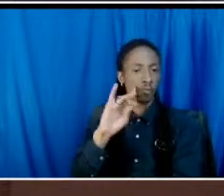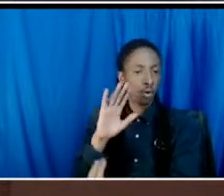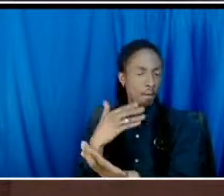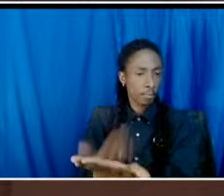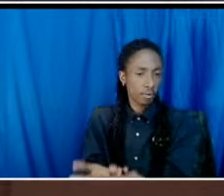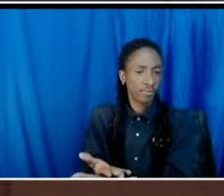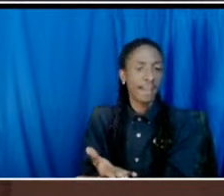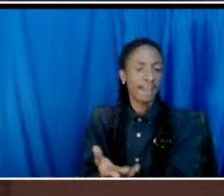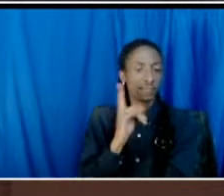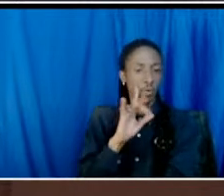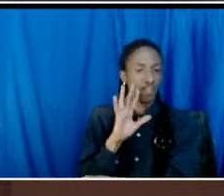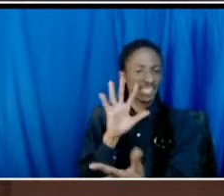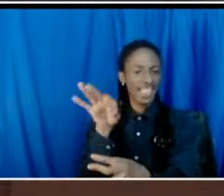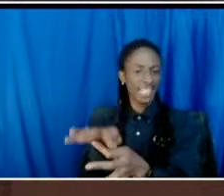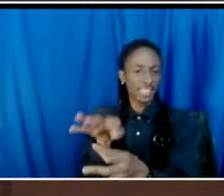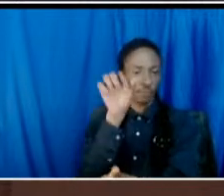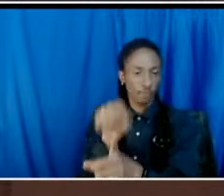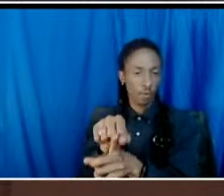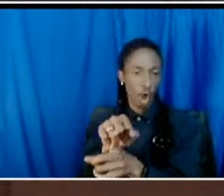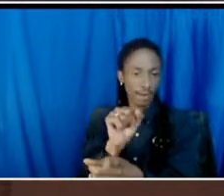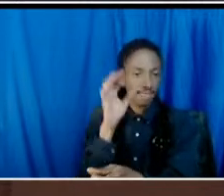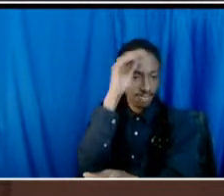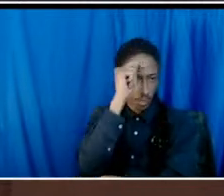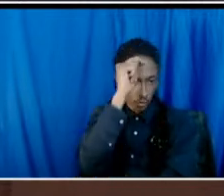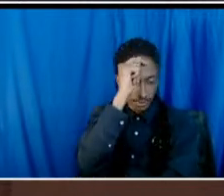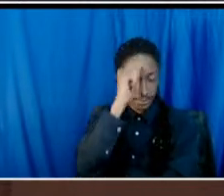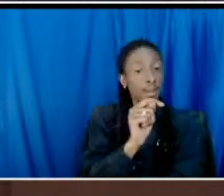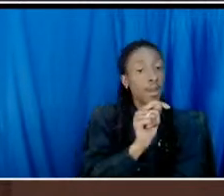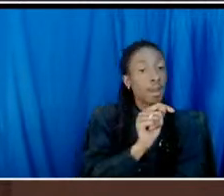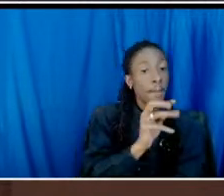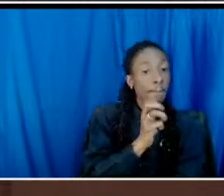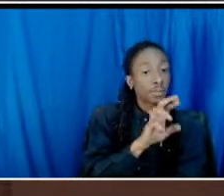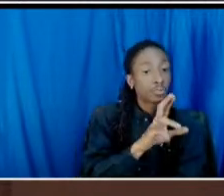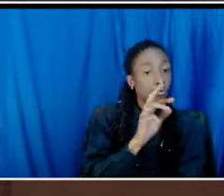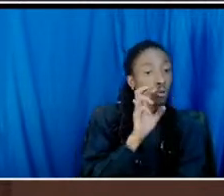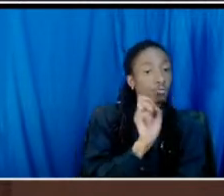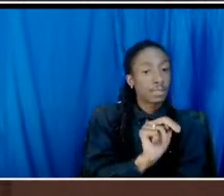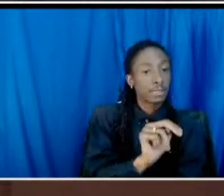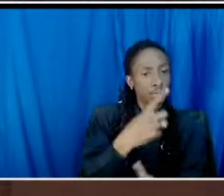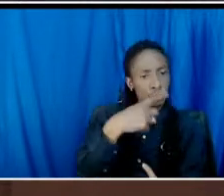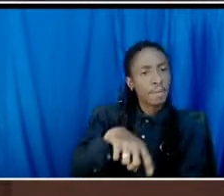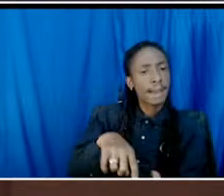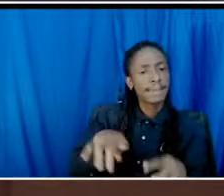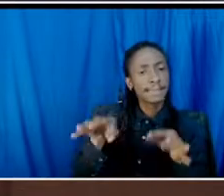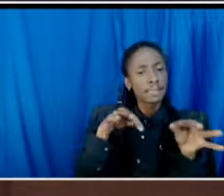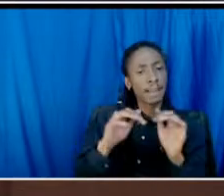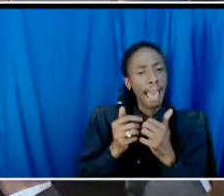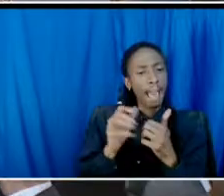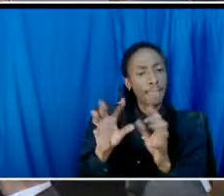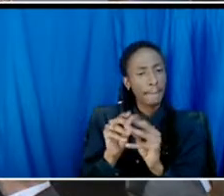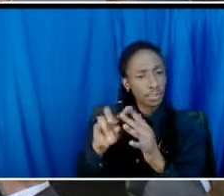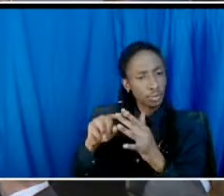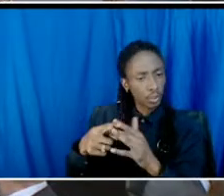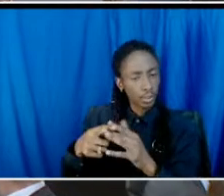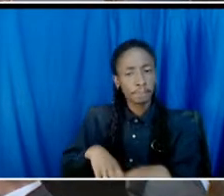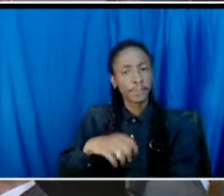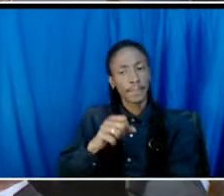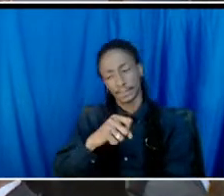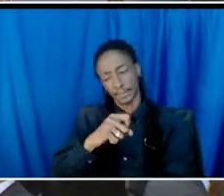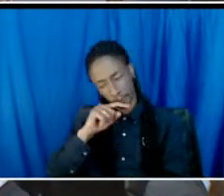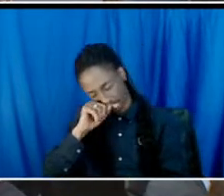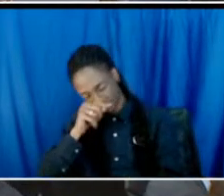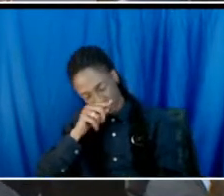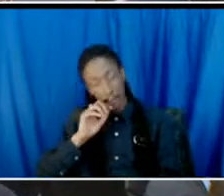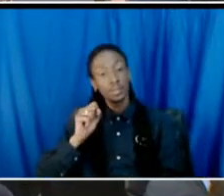fraud theories. Mr. Rosen, can you describe how that meeting started? Yes. So after